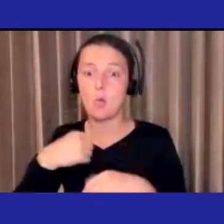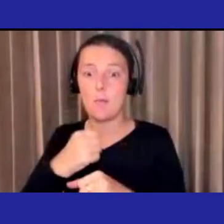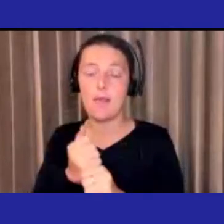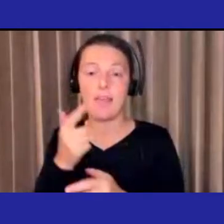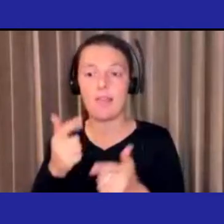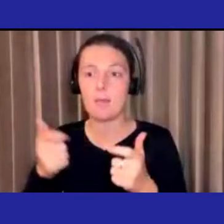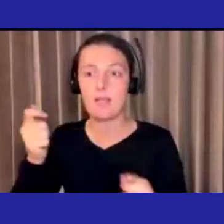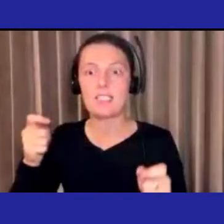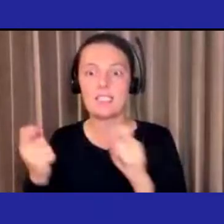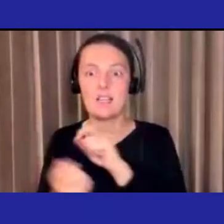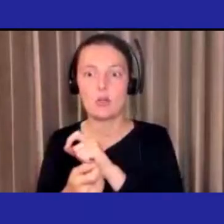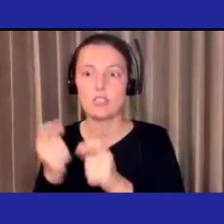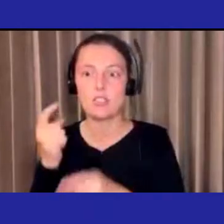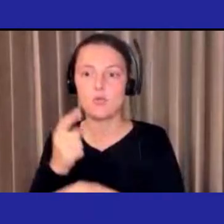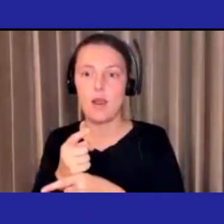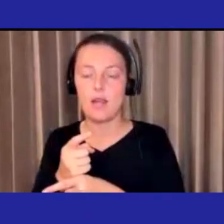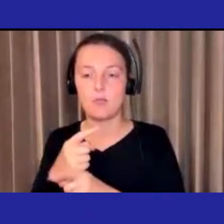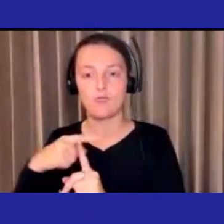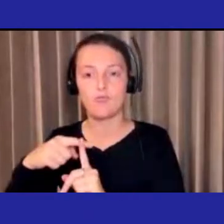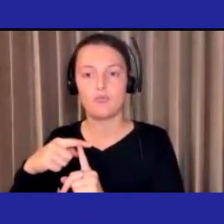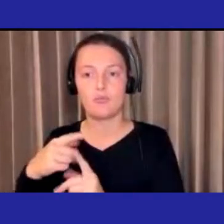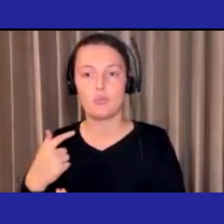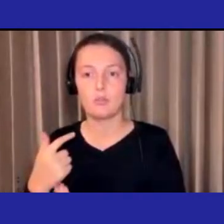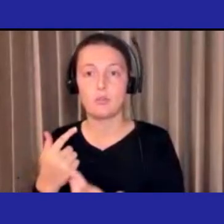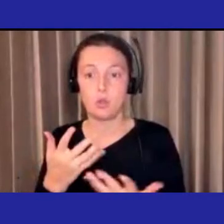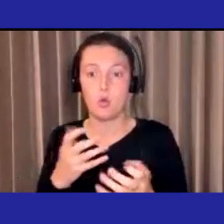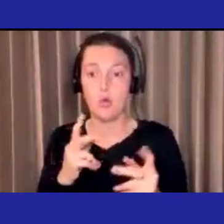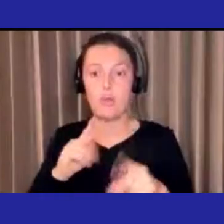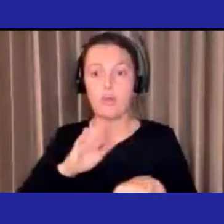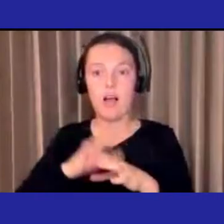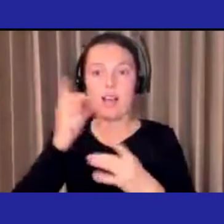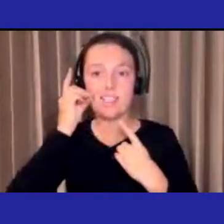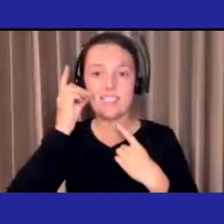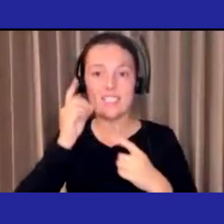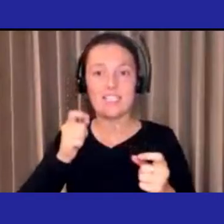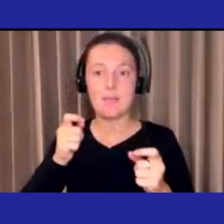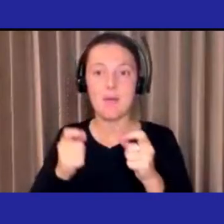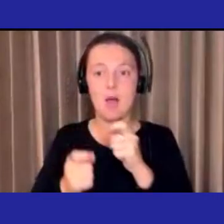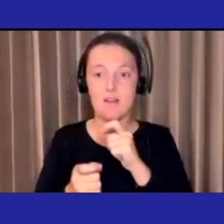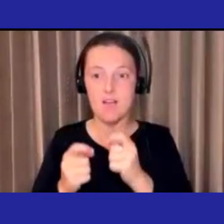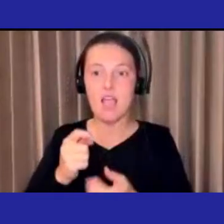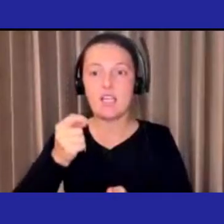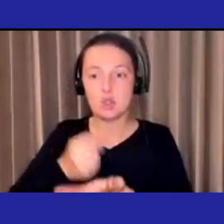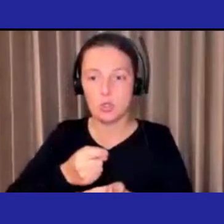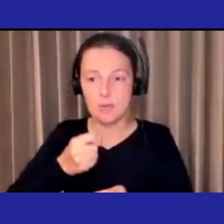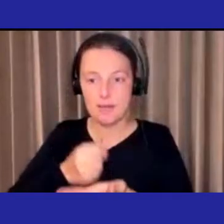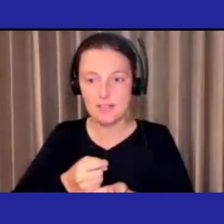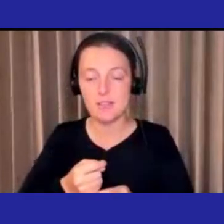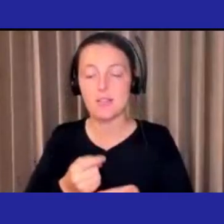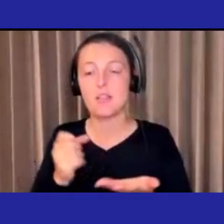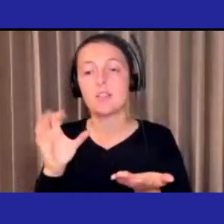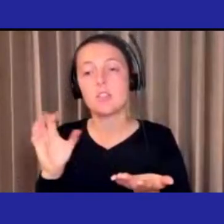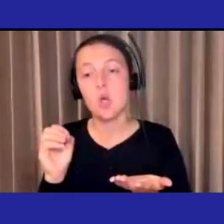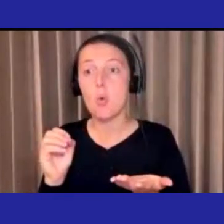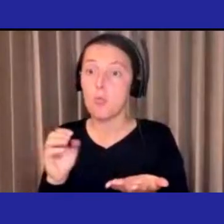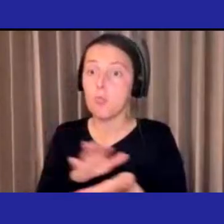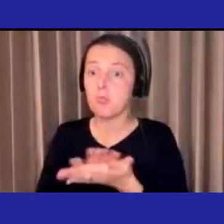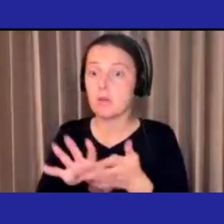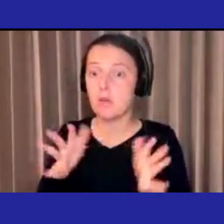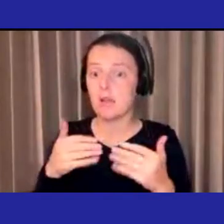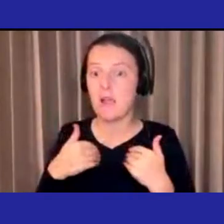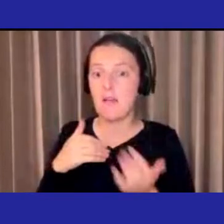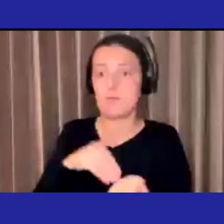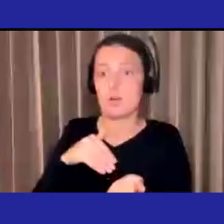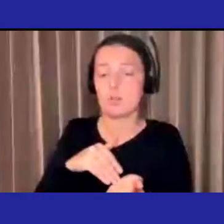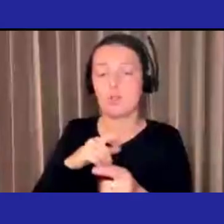people on disease modifying treatments, right? And it's nice if they have a doctor, but if the doctor's not